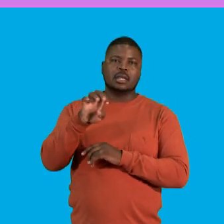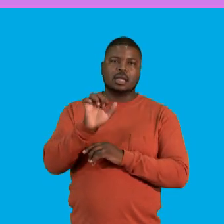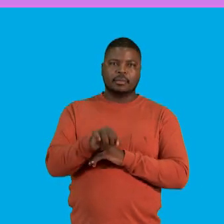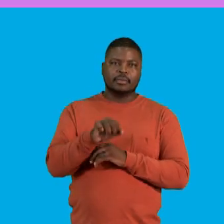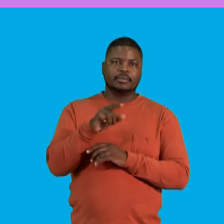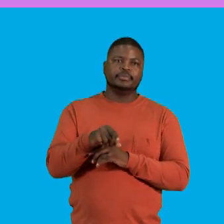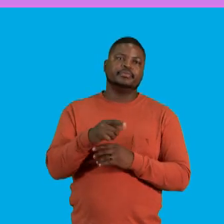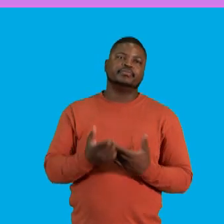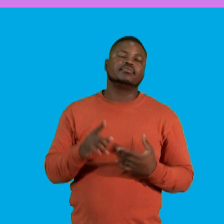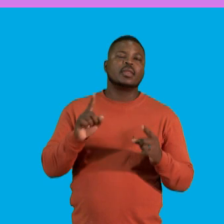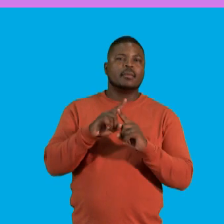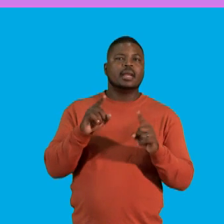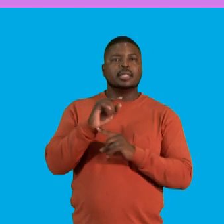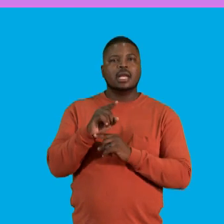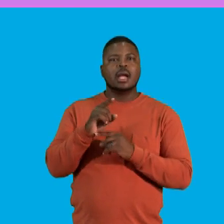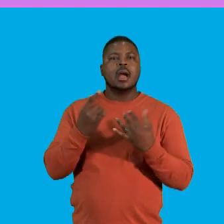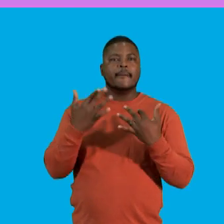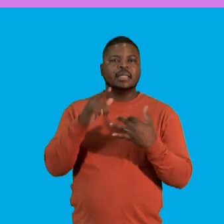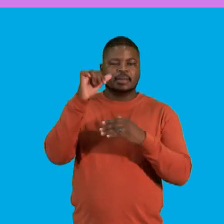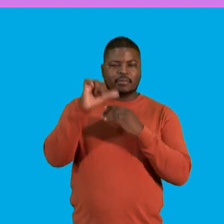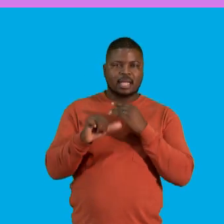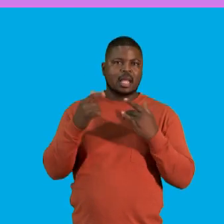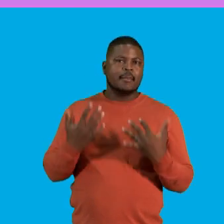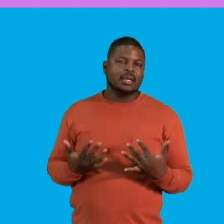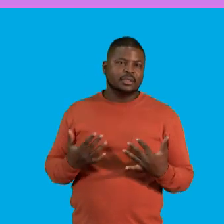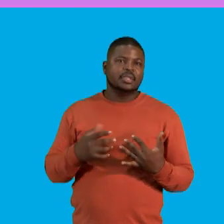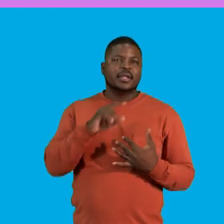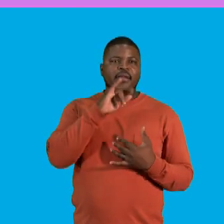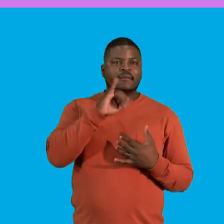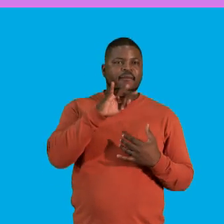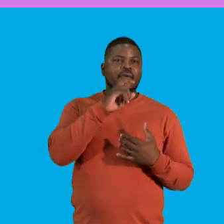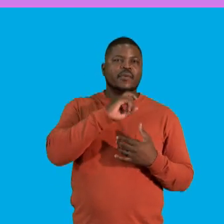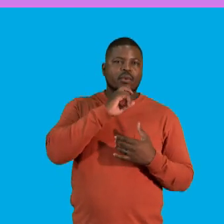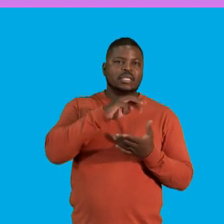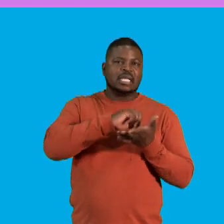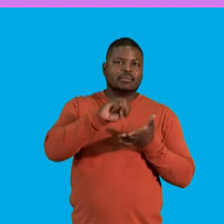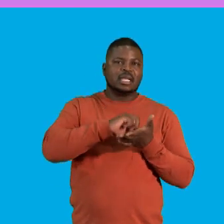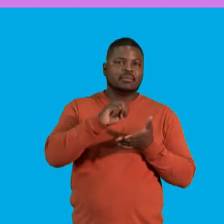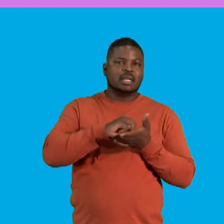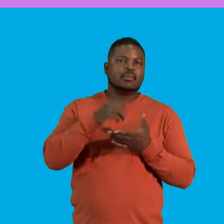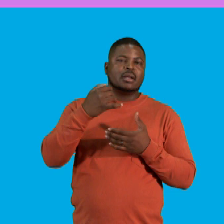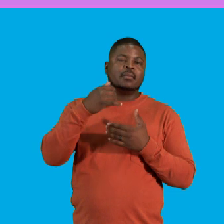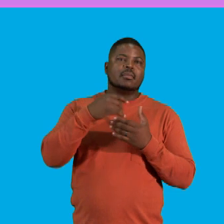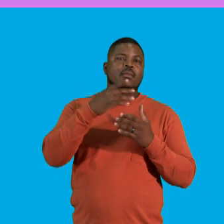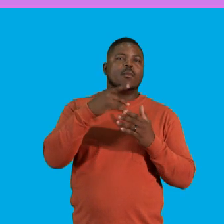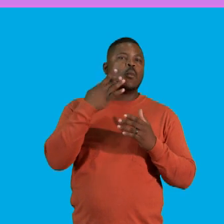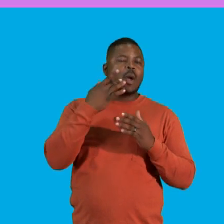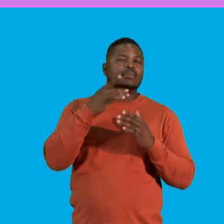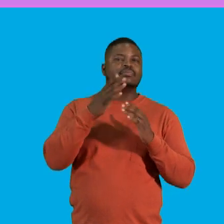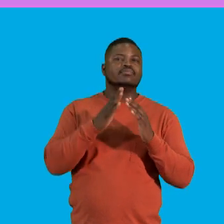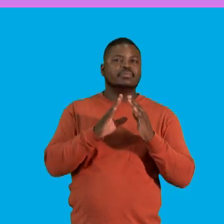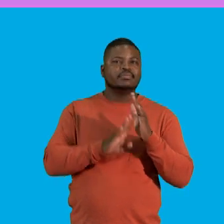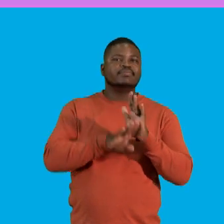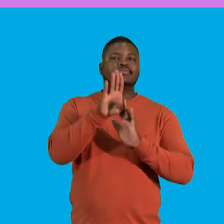what will her bill be? So this 100 Rand means it is the monthly fee, right? So when it's the monthly fee, we can start